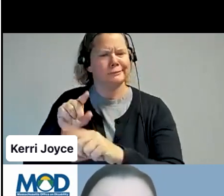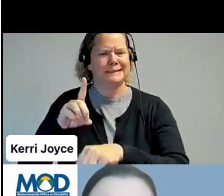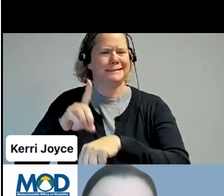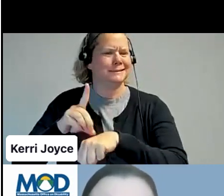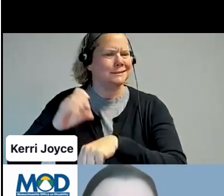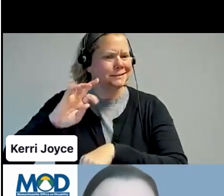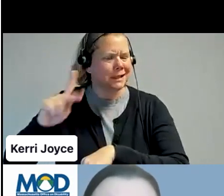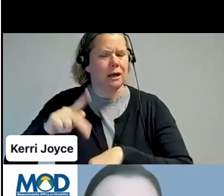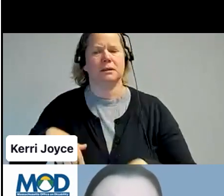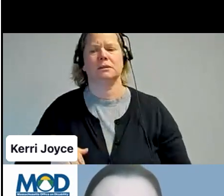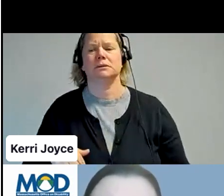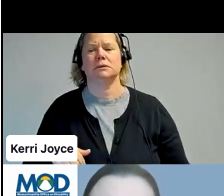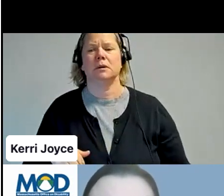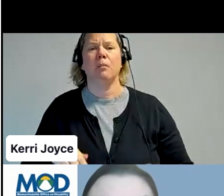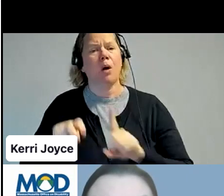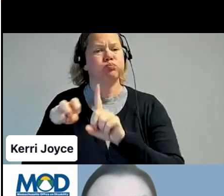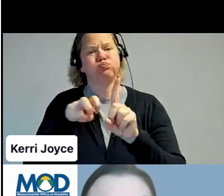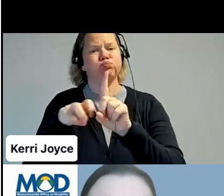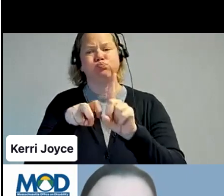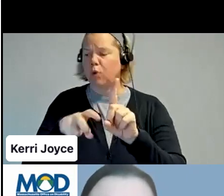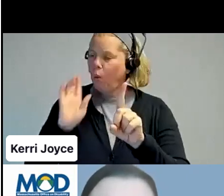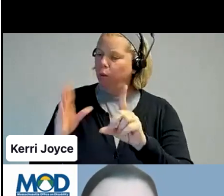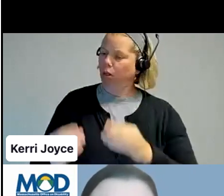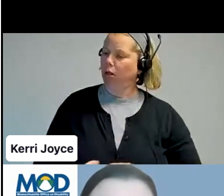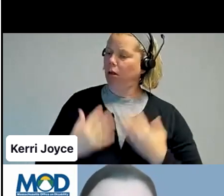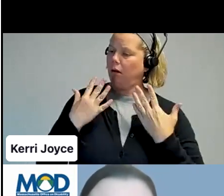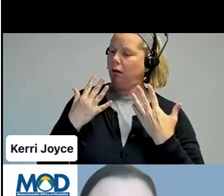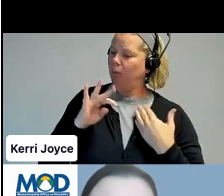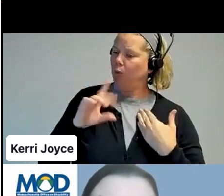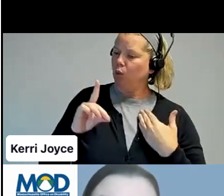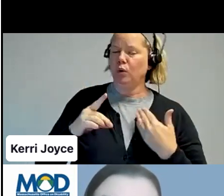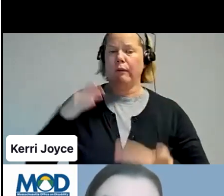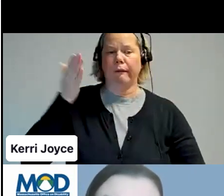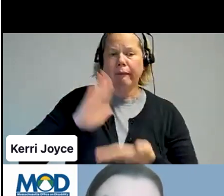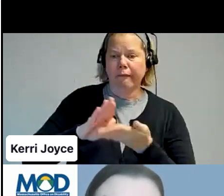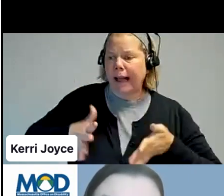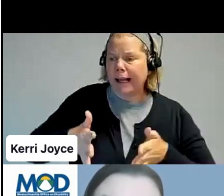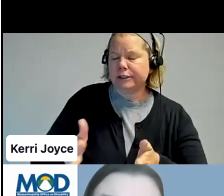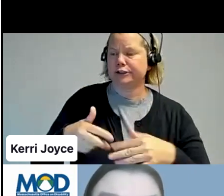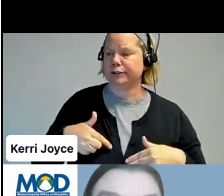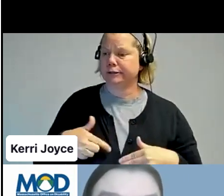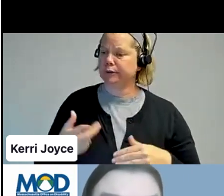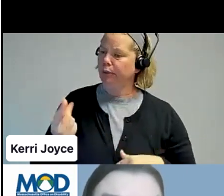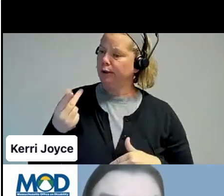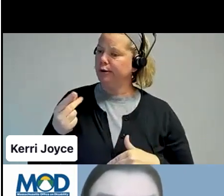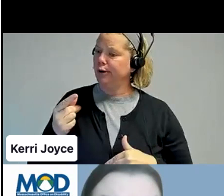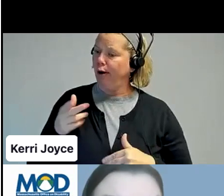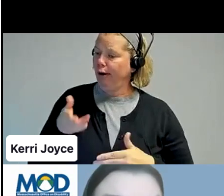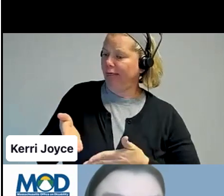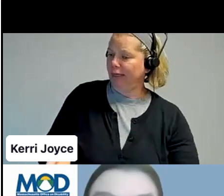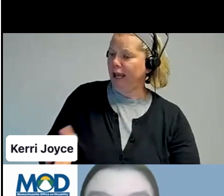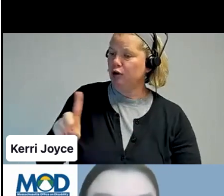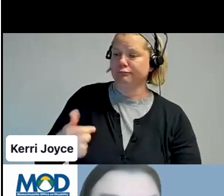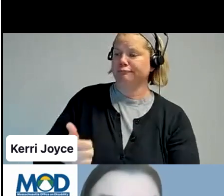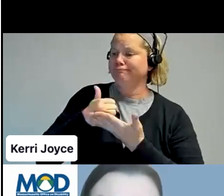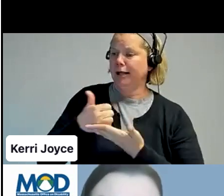dog boosts the individual's mood, or having the dog around helps them feel less anxious. So the dog is helping them just by being there doing